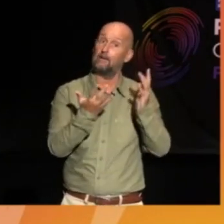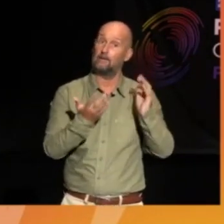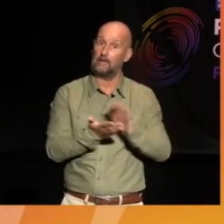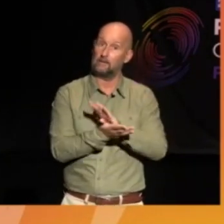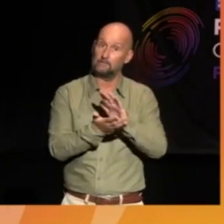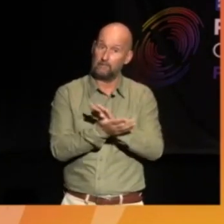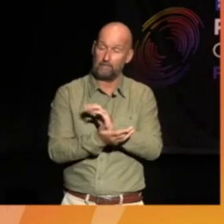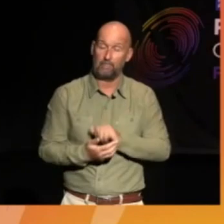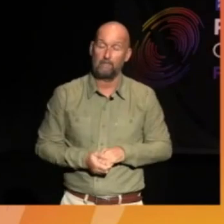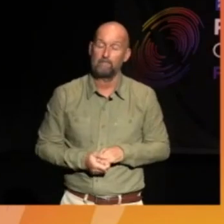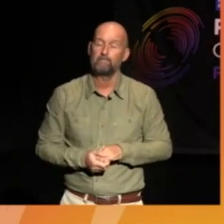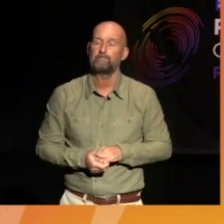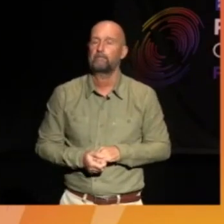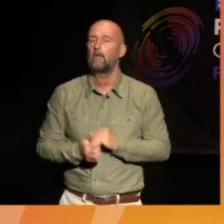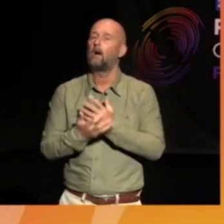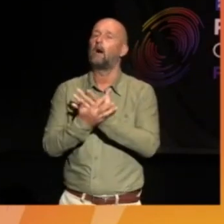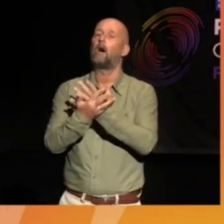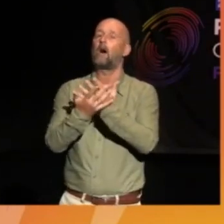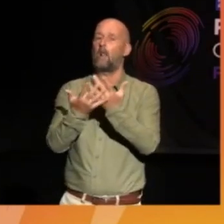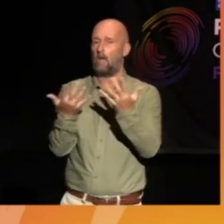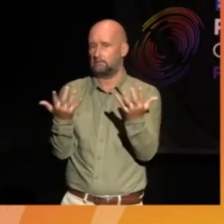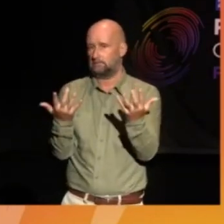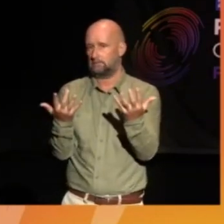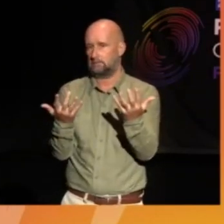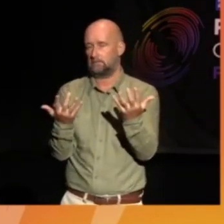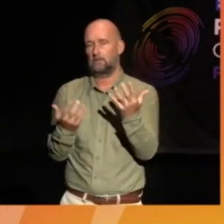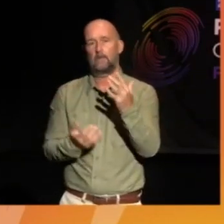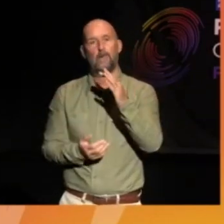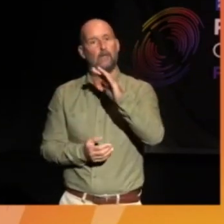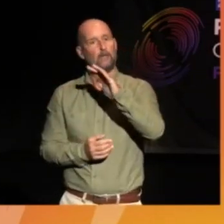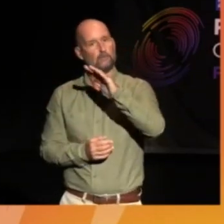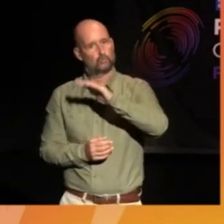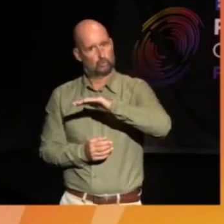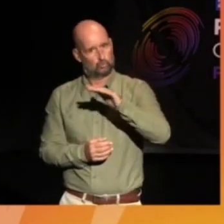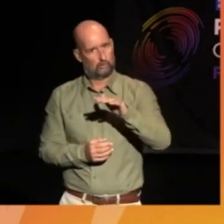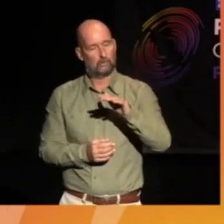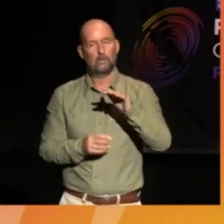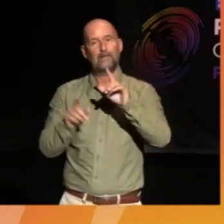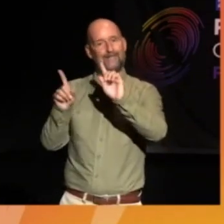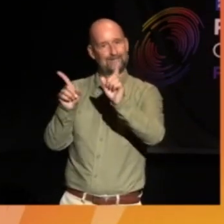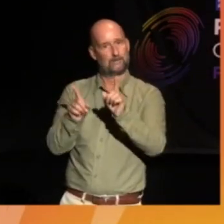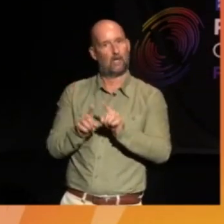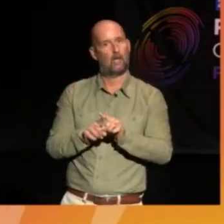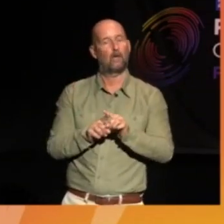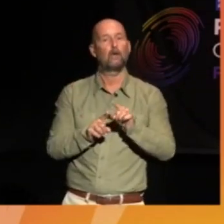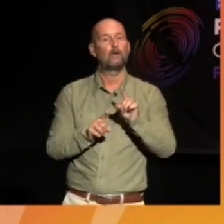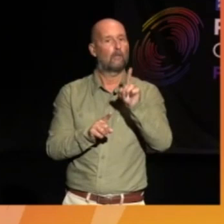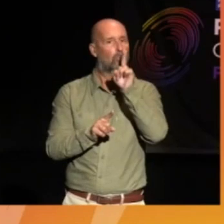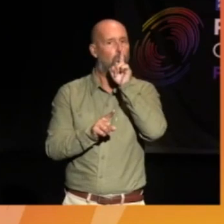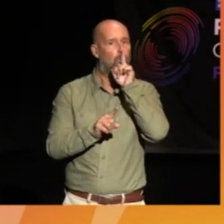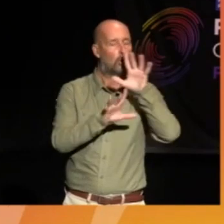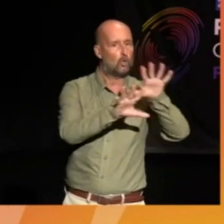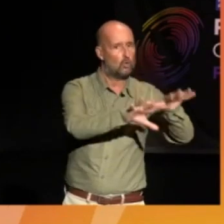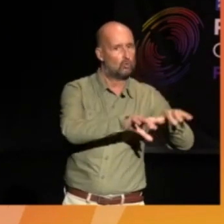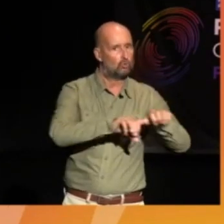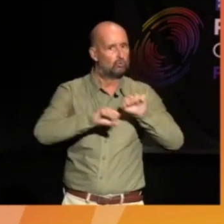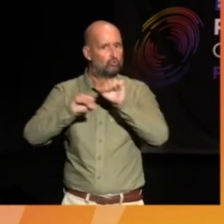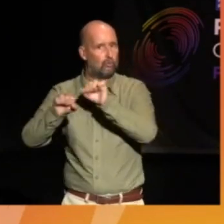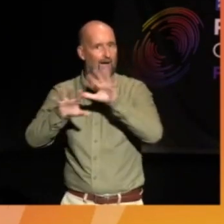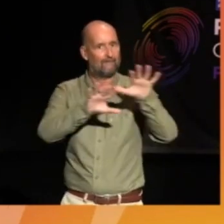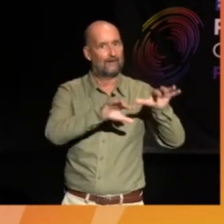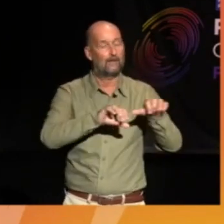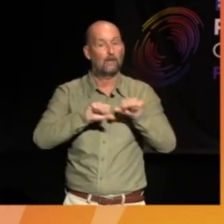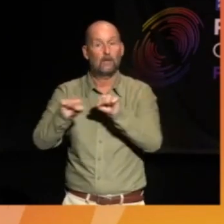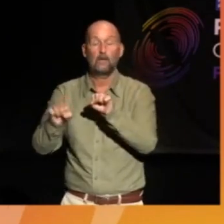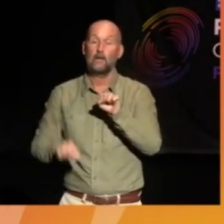Well, lots of children, both of the children in India, they are trafficked, and they don't know, the parents don't know